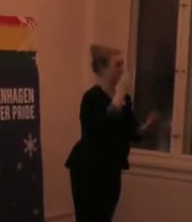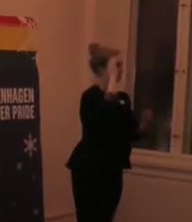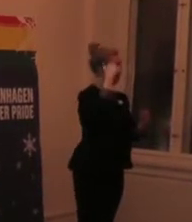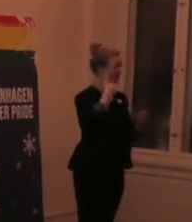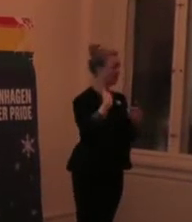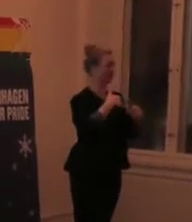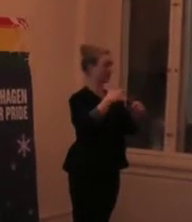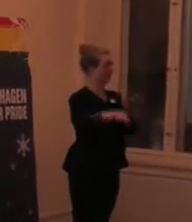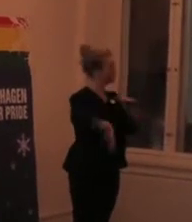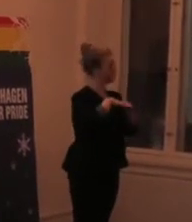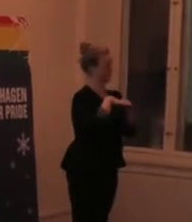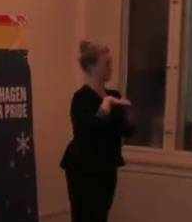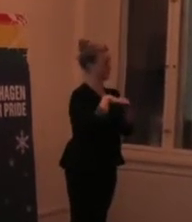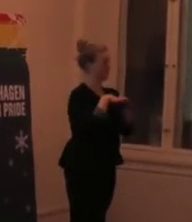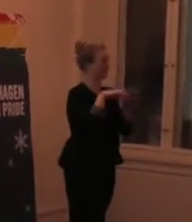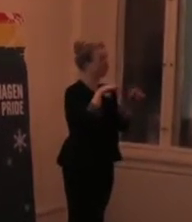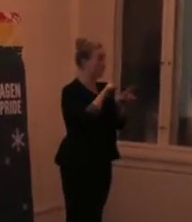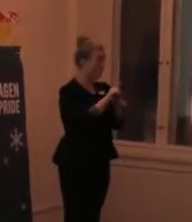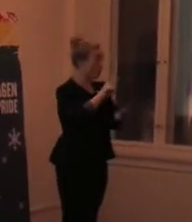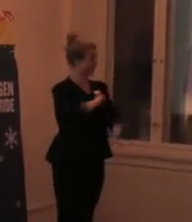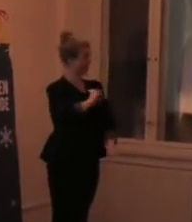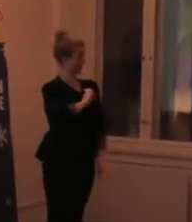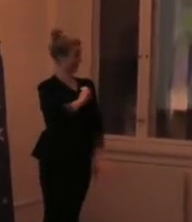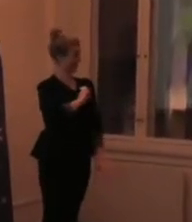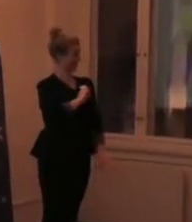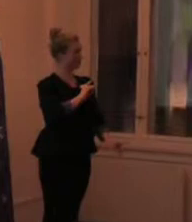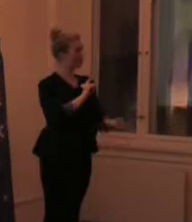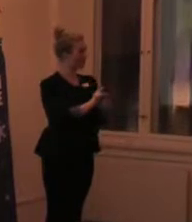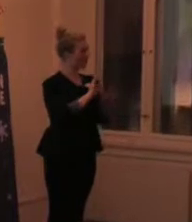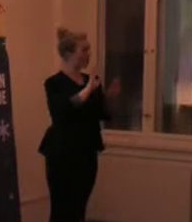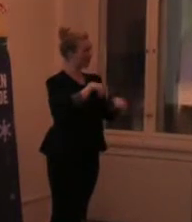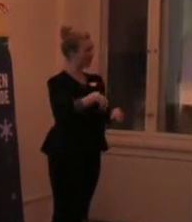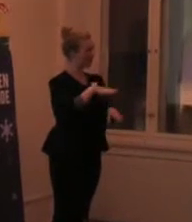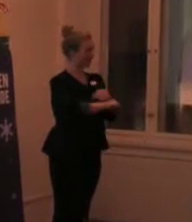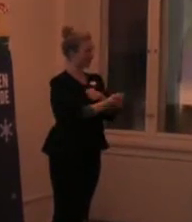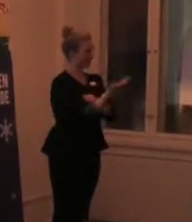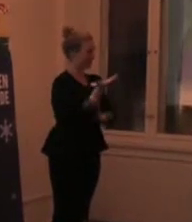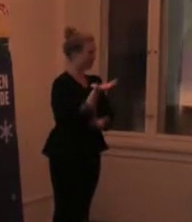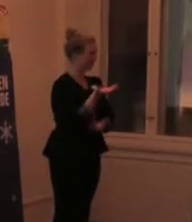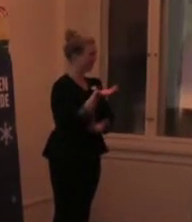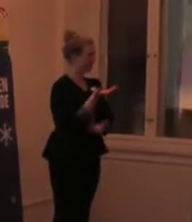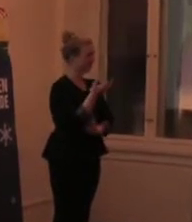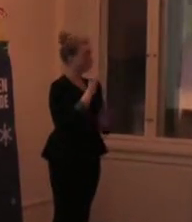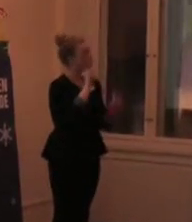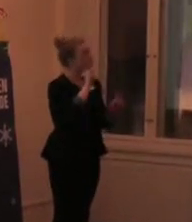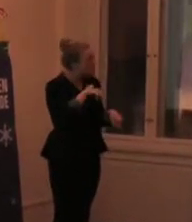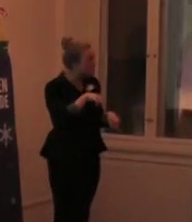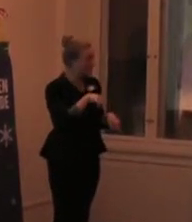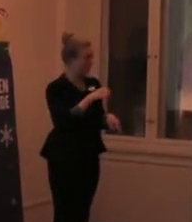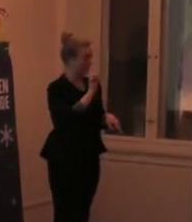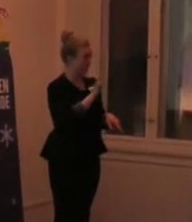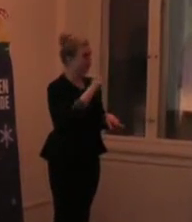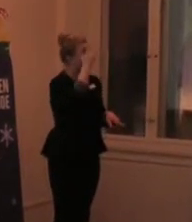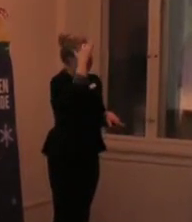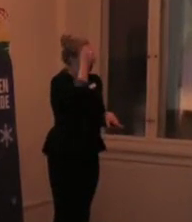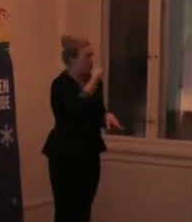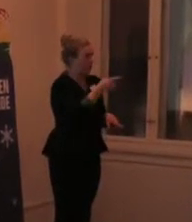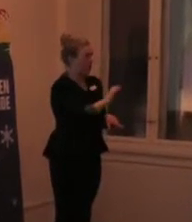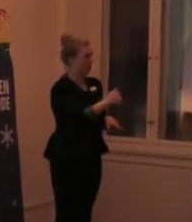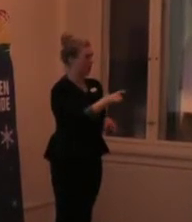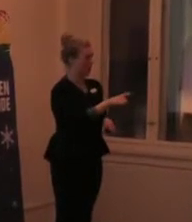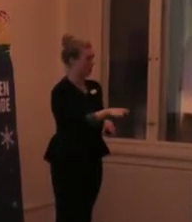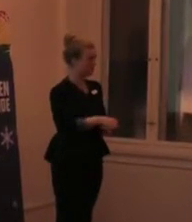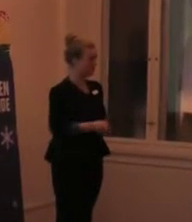rights and your responsibilities, and don't hurt anyone else, regardless of who you think they are.